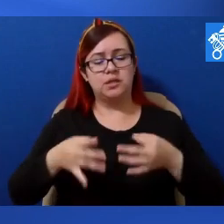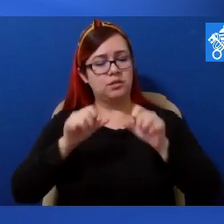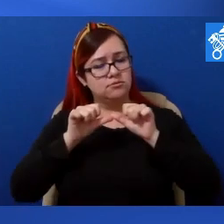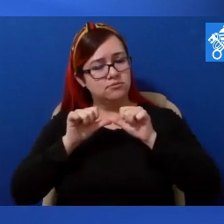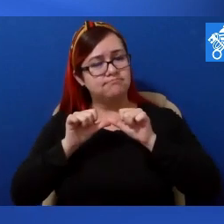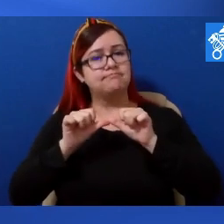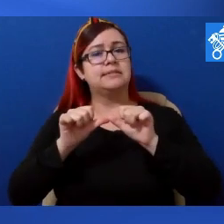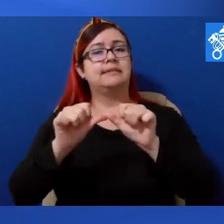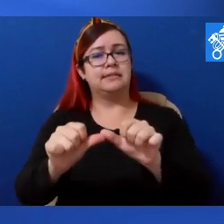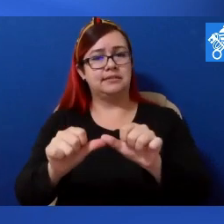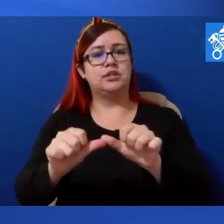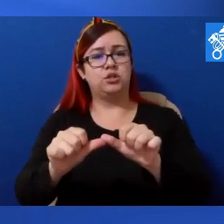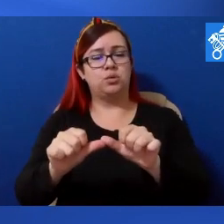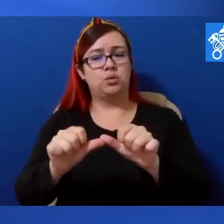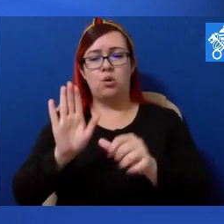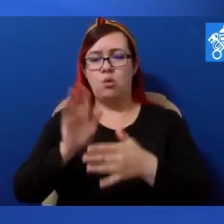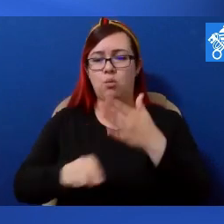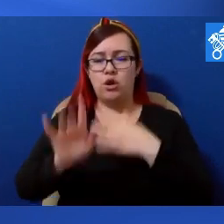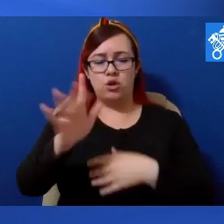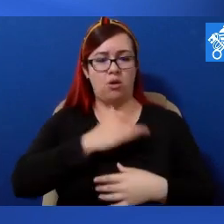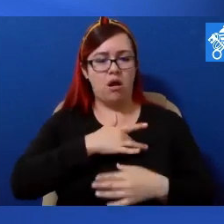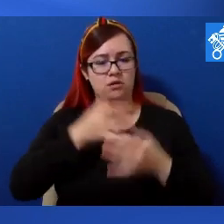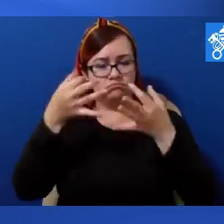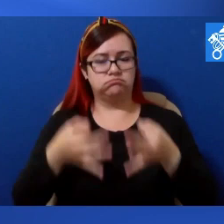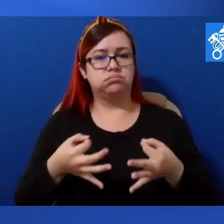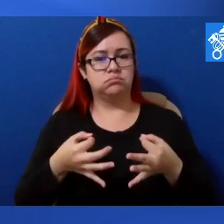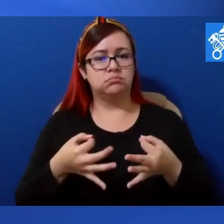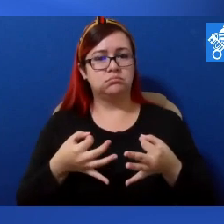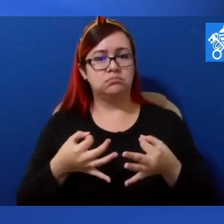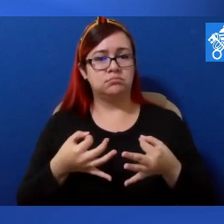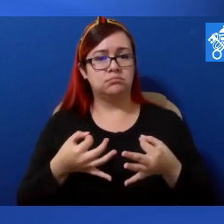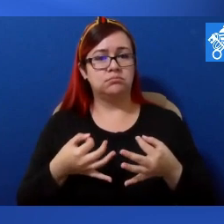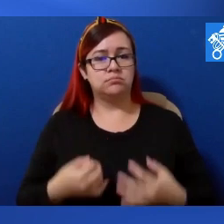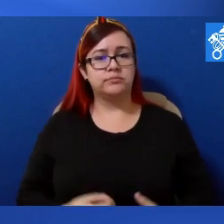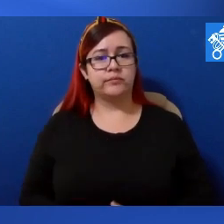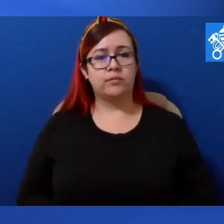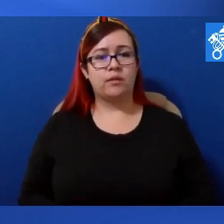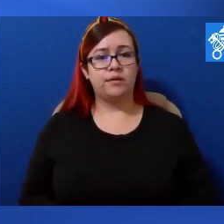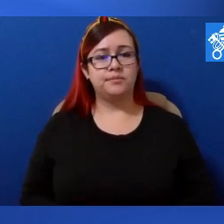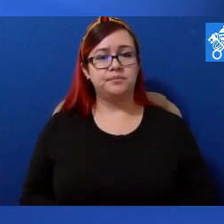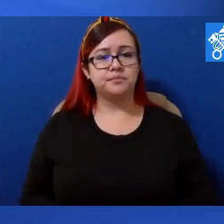suggested, determined to continue what one had set out to do.